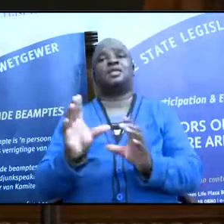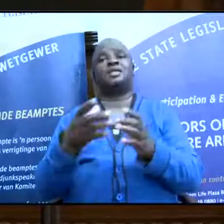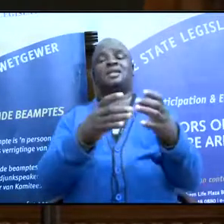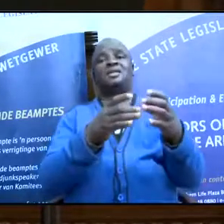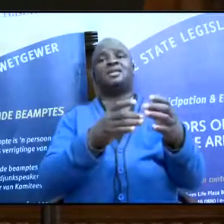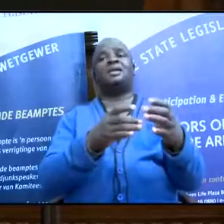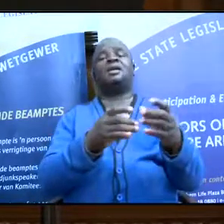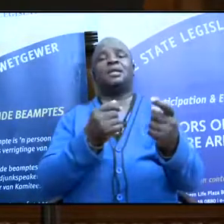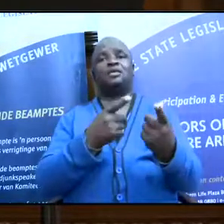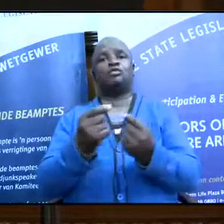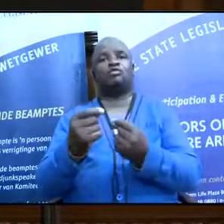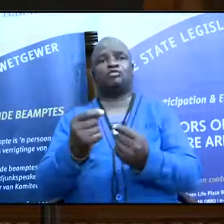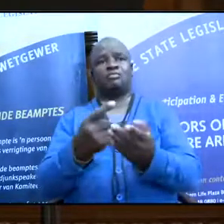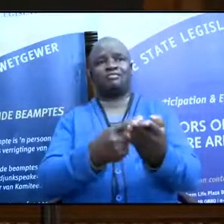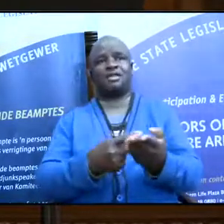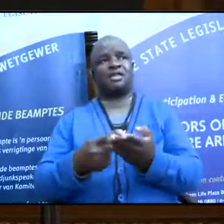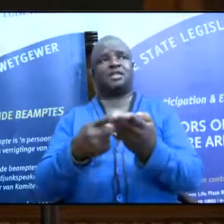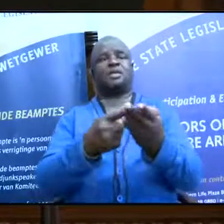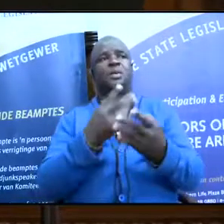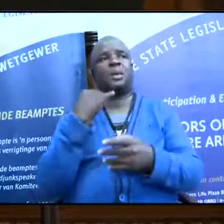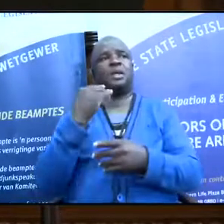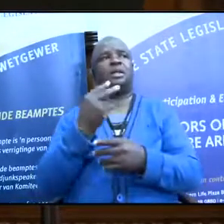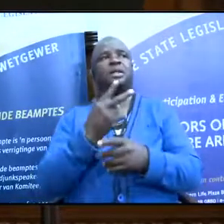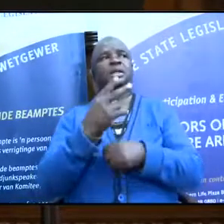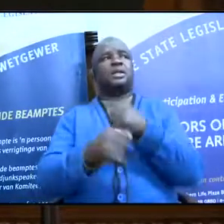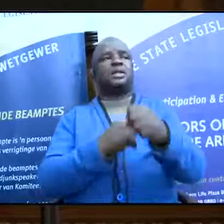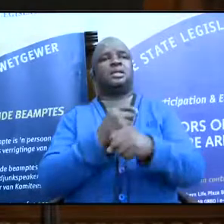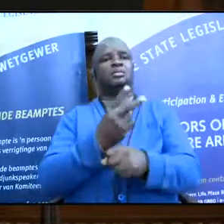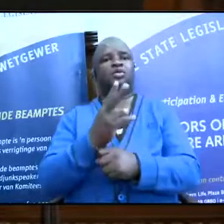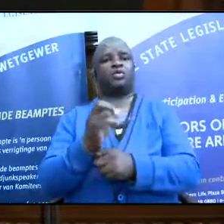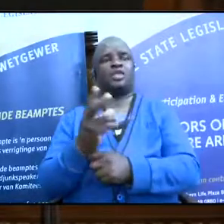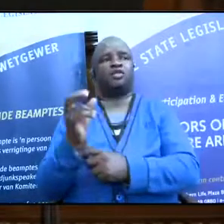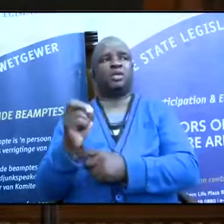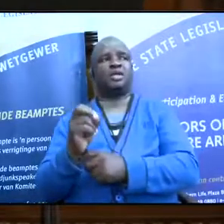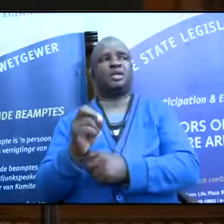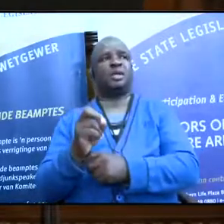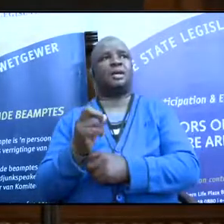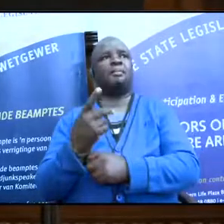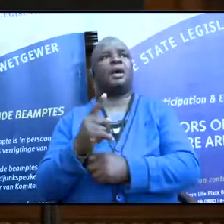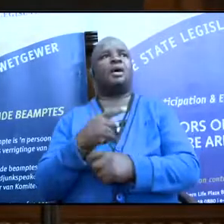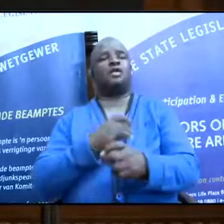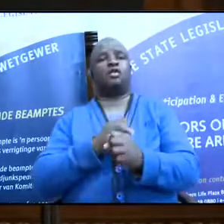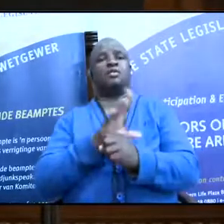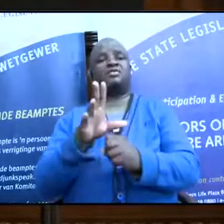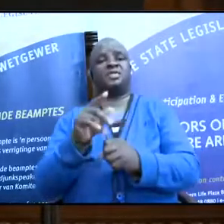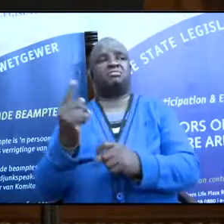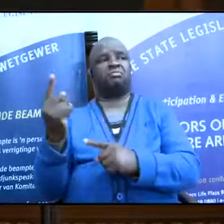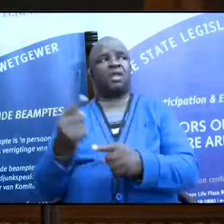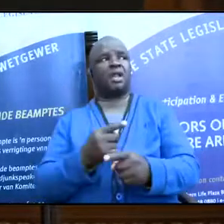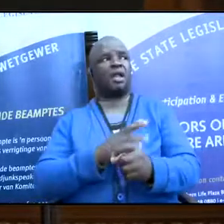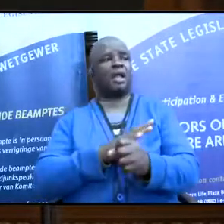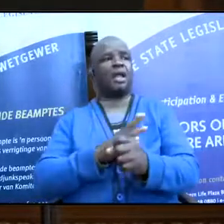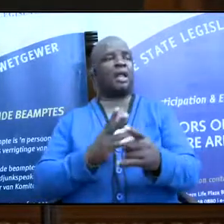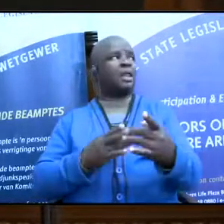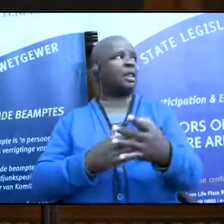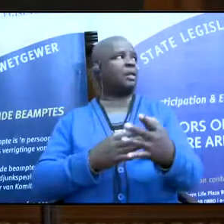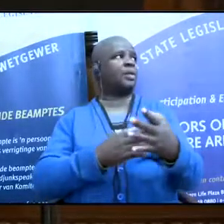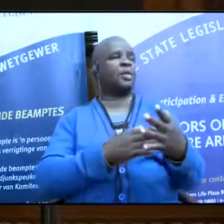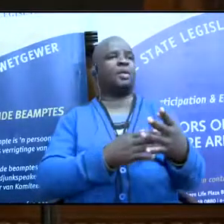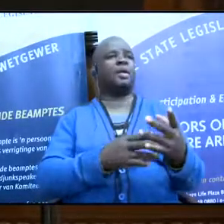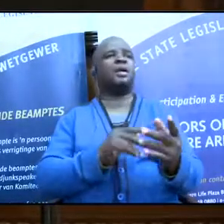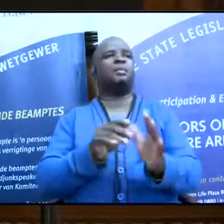2020 unfortunately covet 19 came and disrupted all the programs